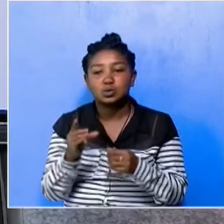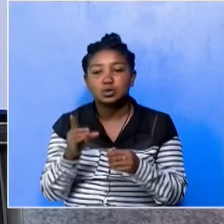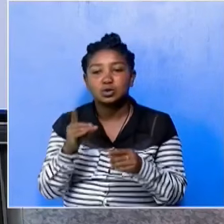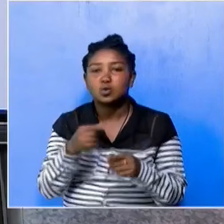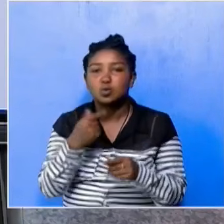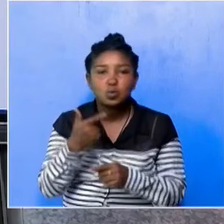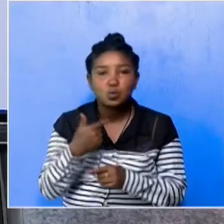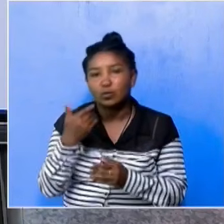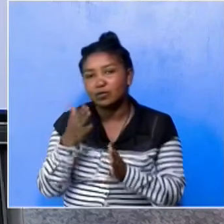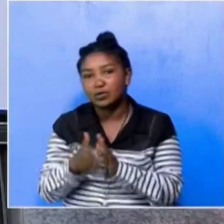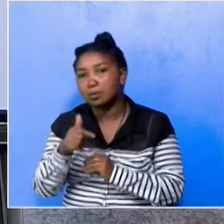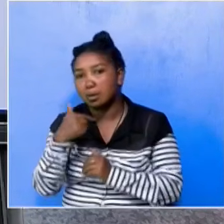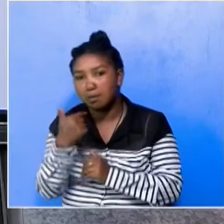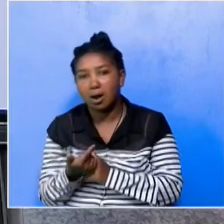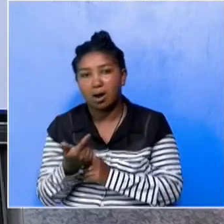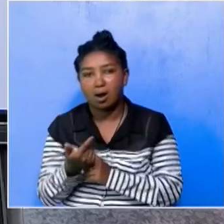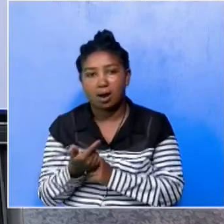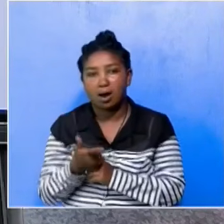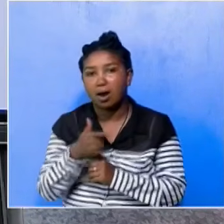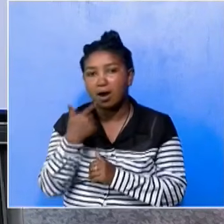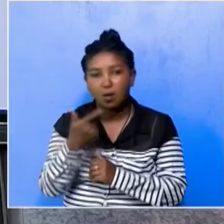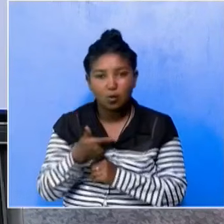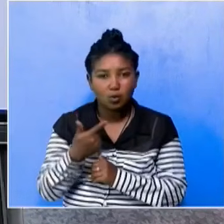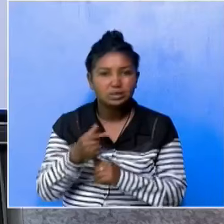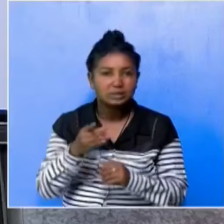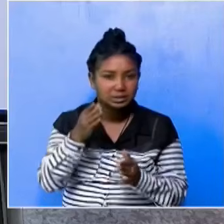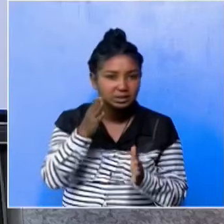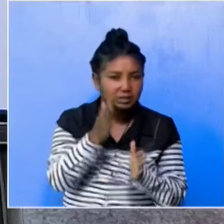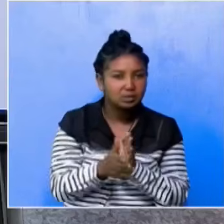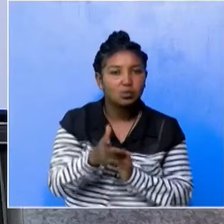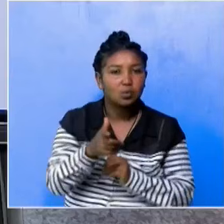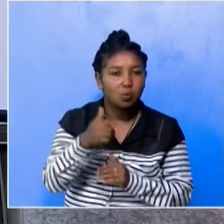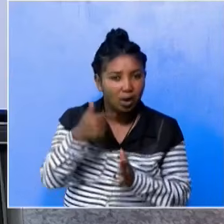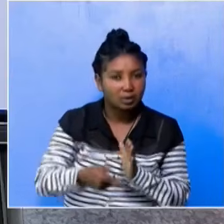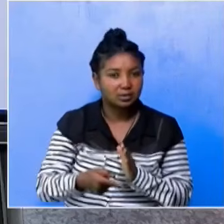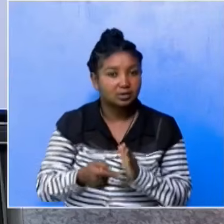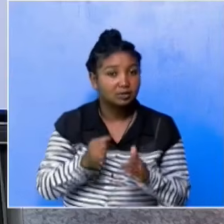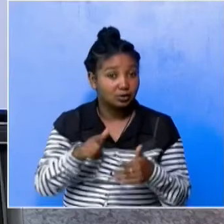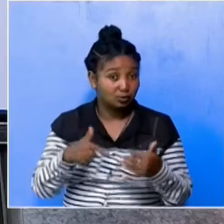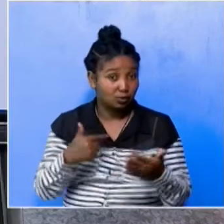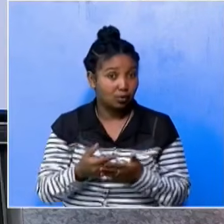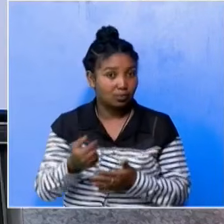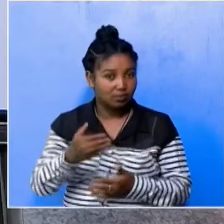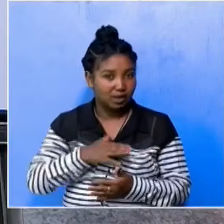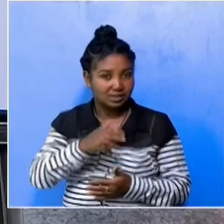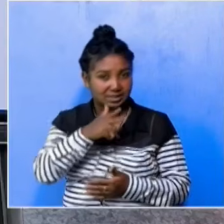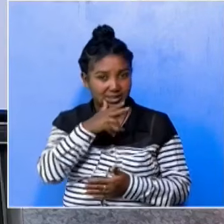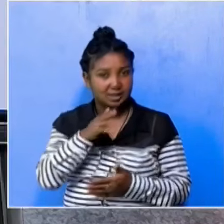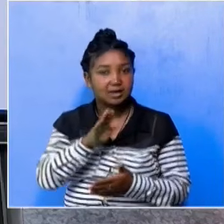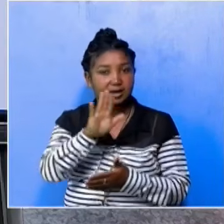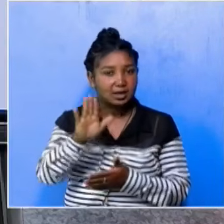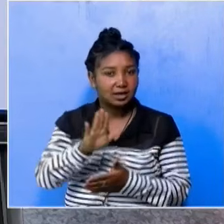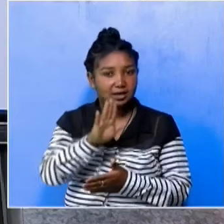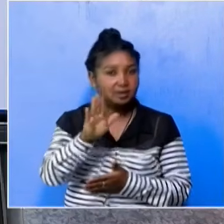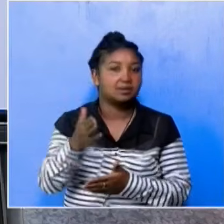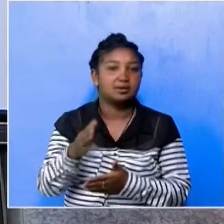what. Okay? Who did what? So, my sister cleans the